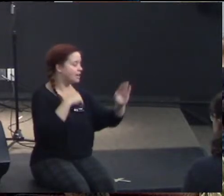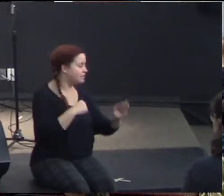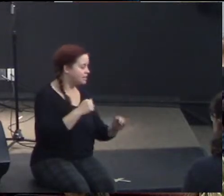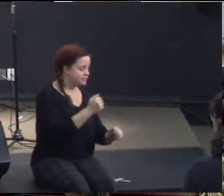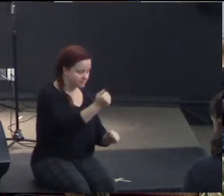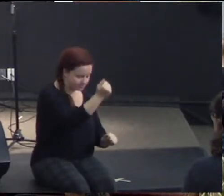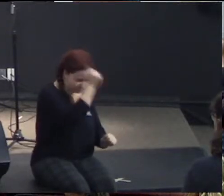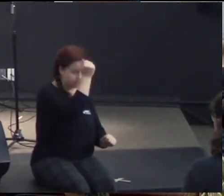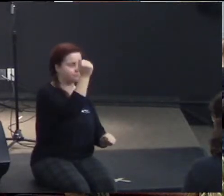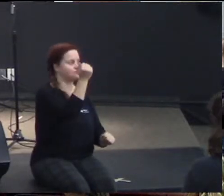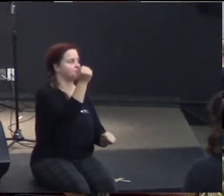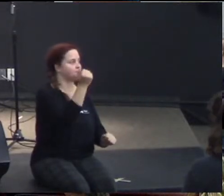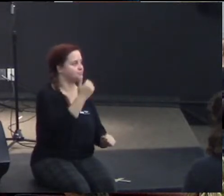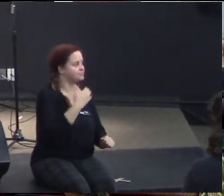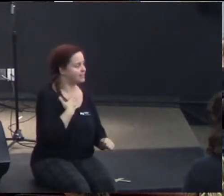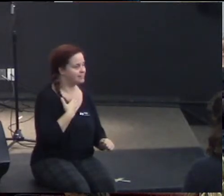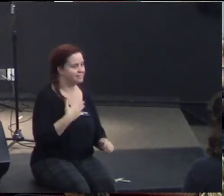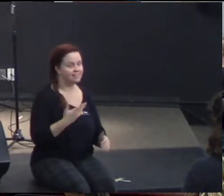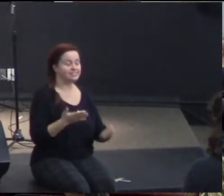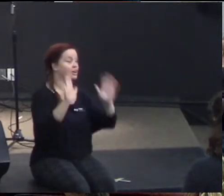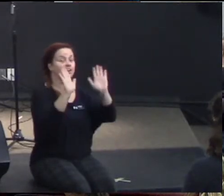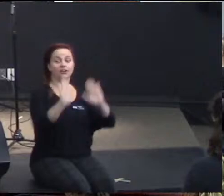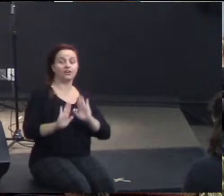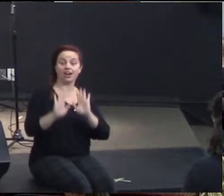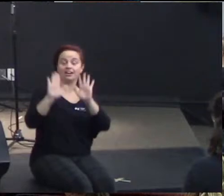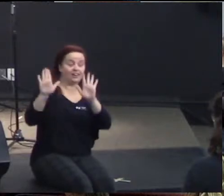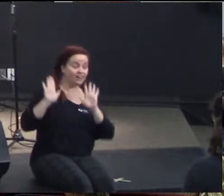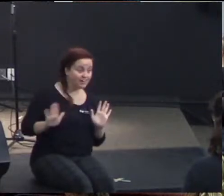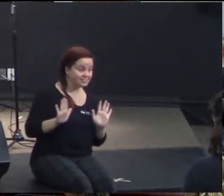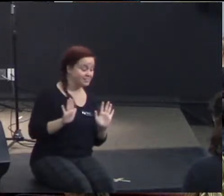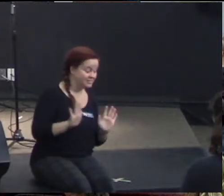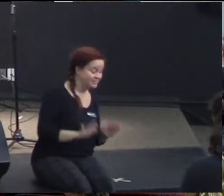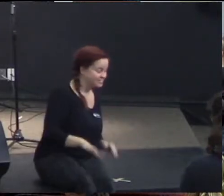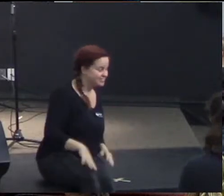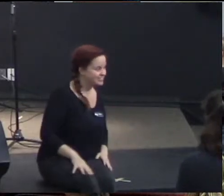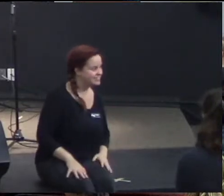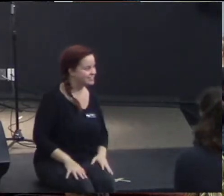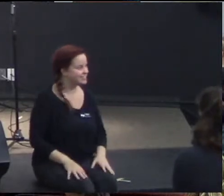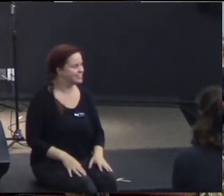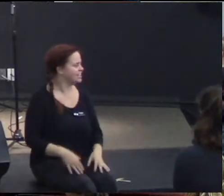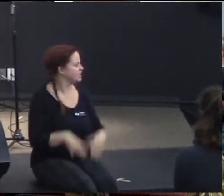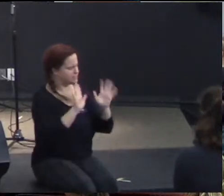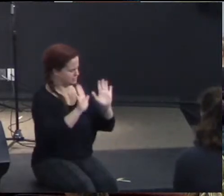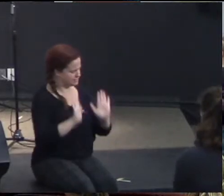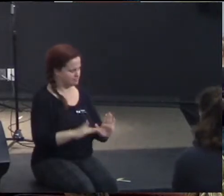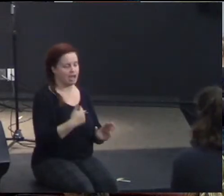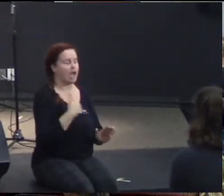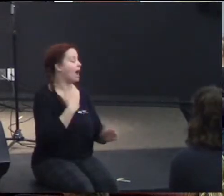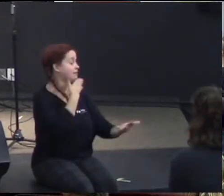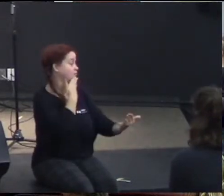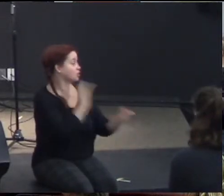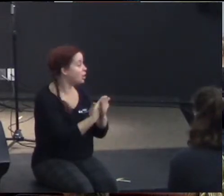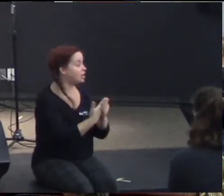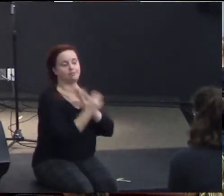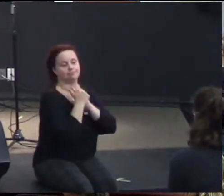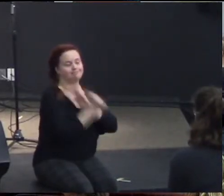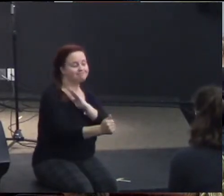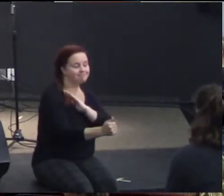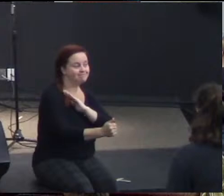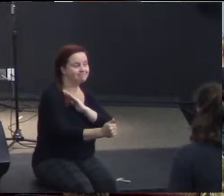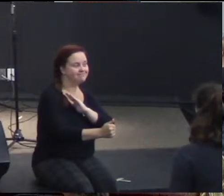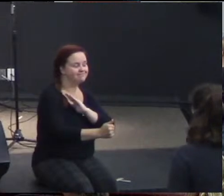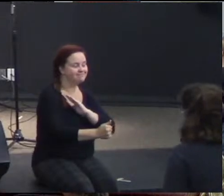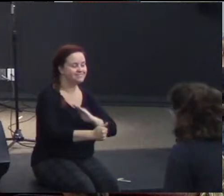Yeah. Okay, great. Awesome. Thank you. Yeah, I mean, it's amazing. I'm good at it.